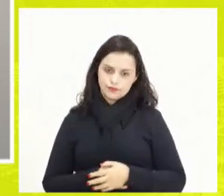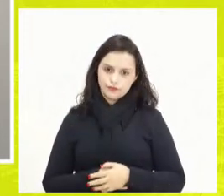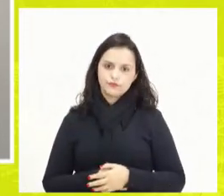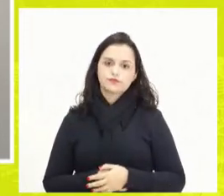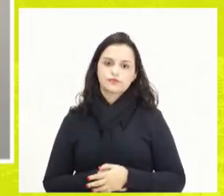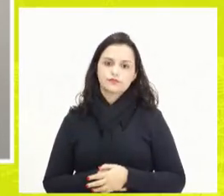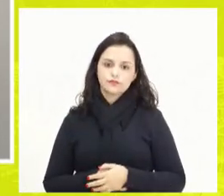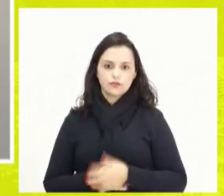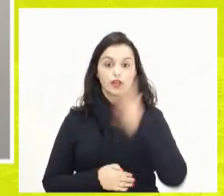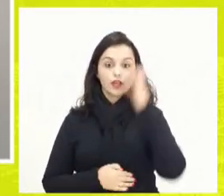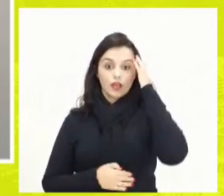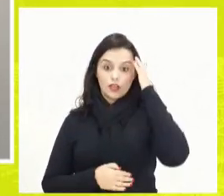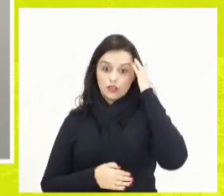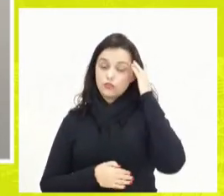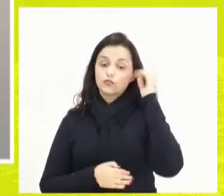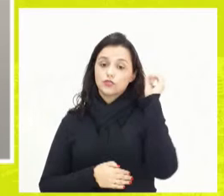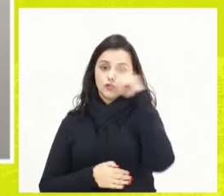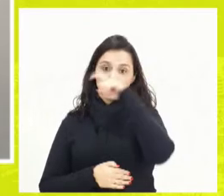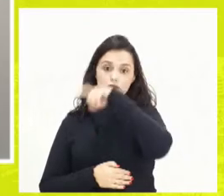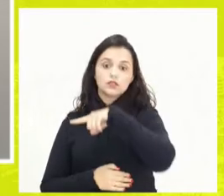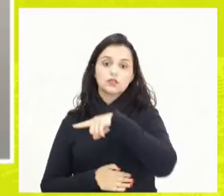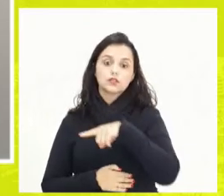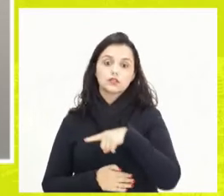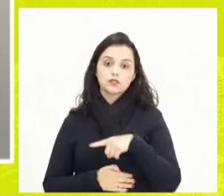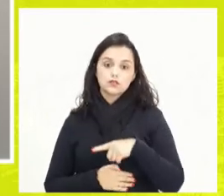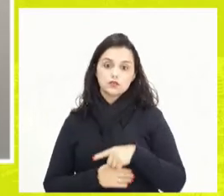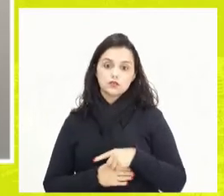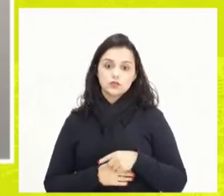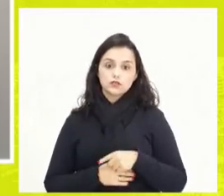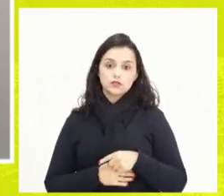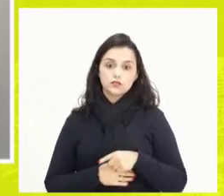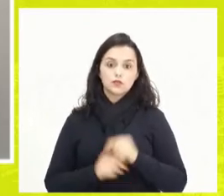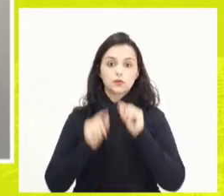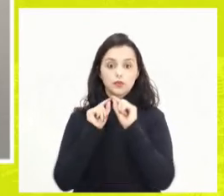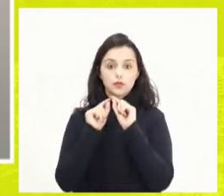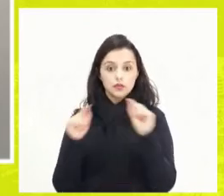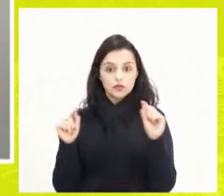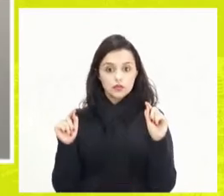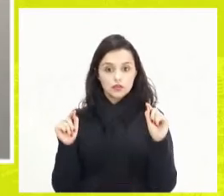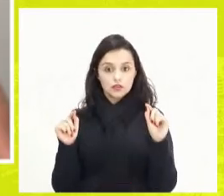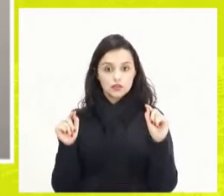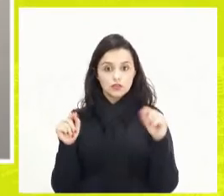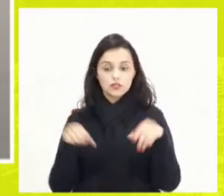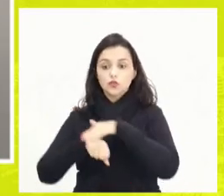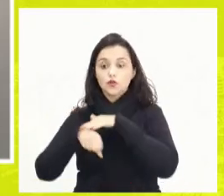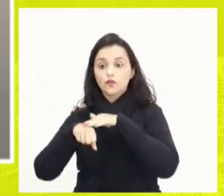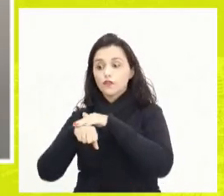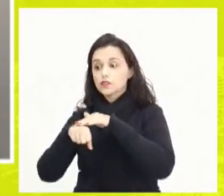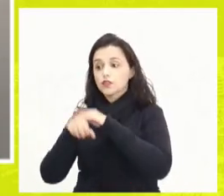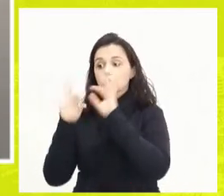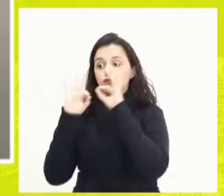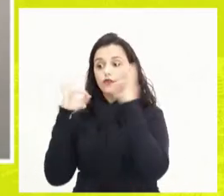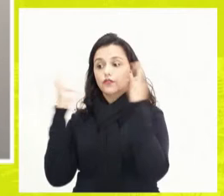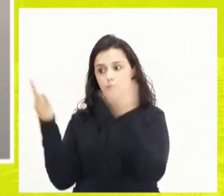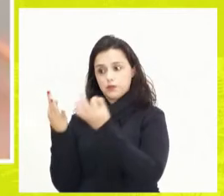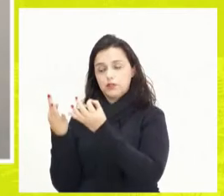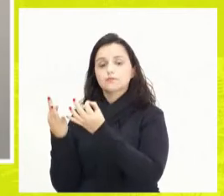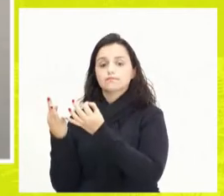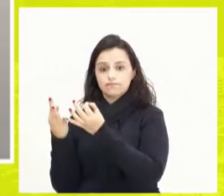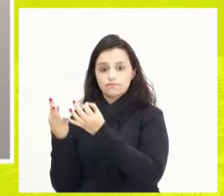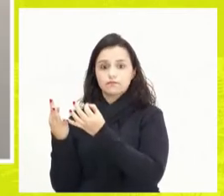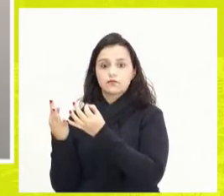so there's a problem with that and it has an impact the challenge how to negotiate that with the